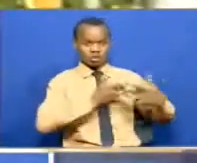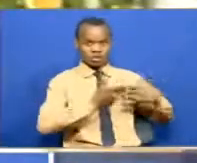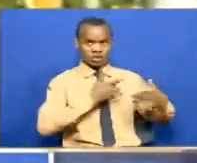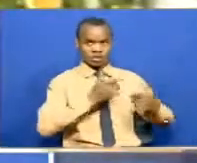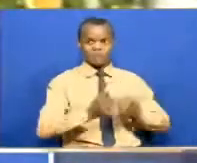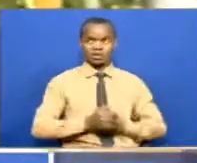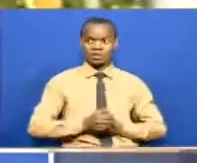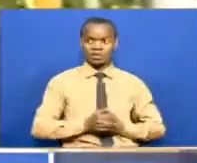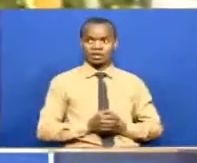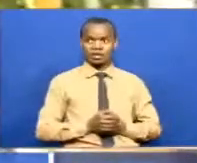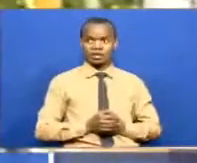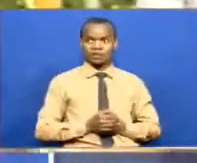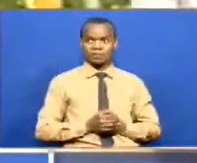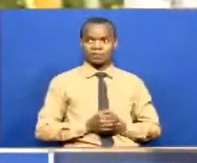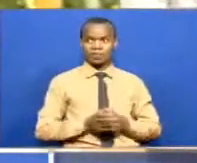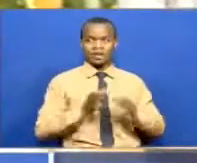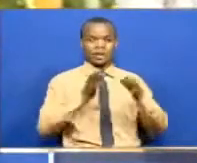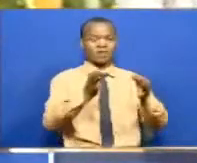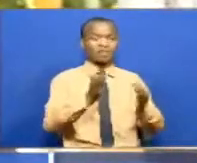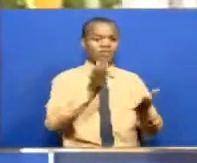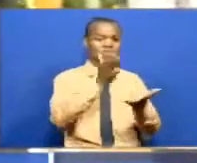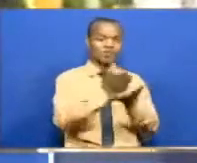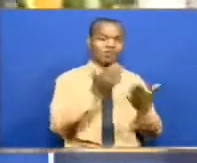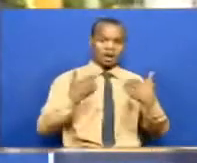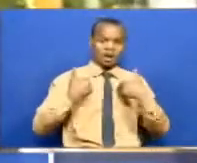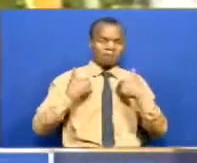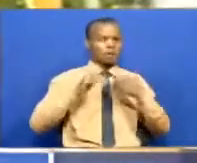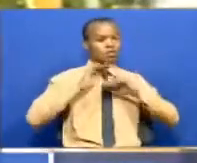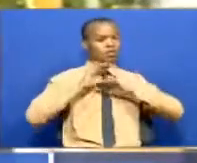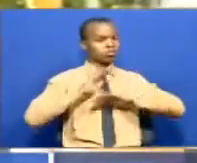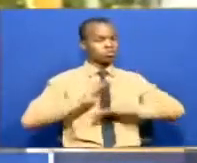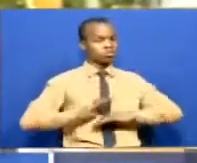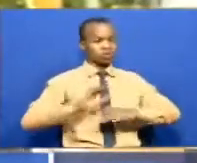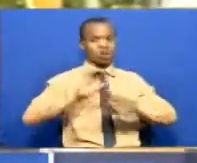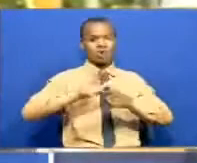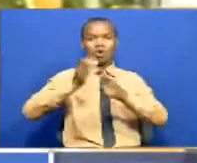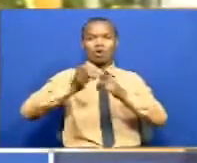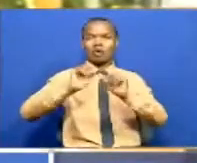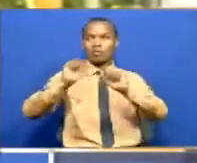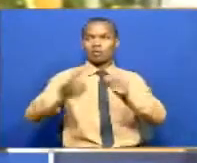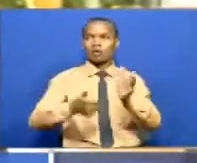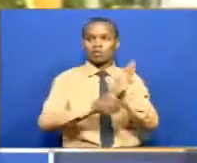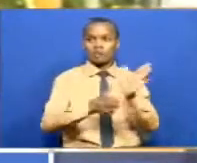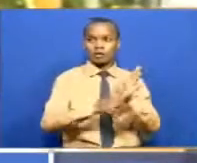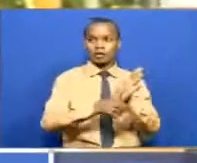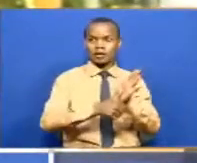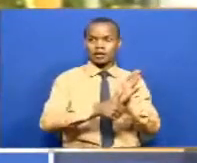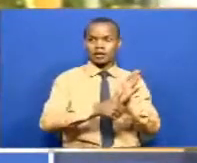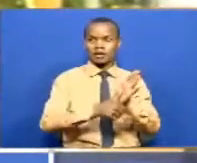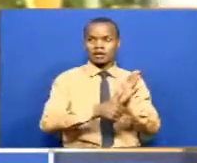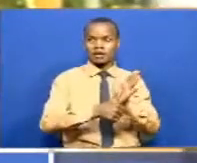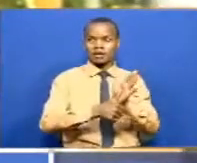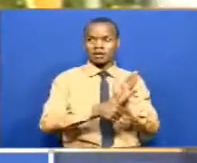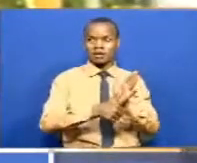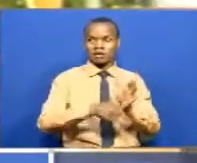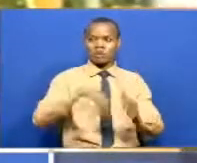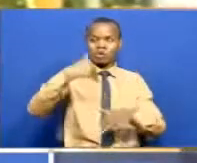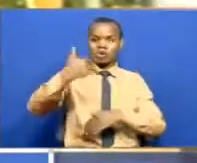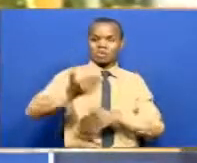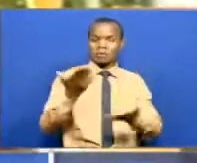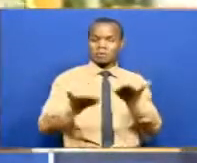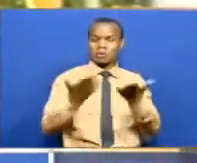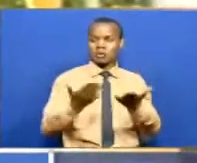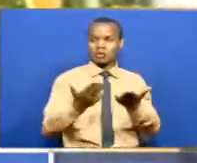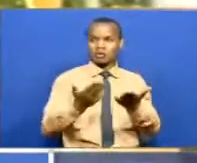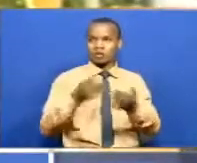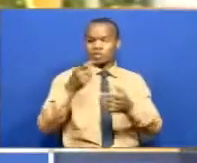the sea is, the ocean is calm or rough, ataingia tu maji, it takes more than yeye kuondoka tu